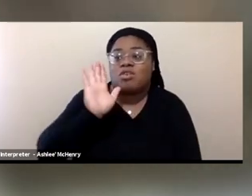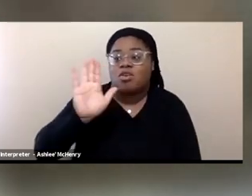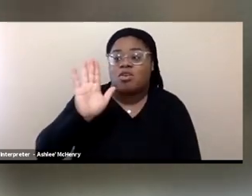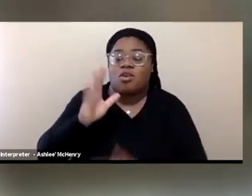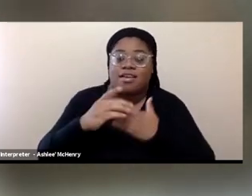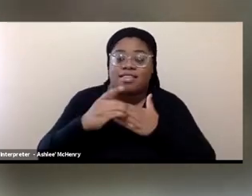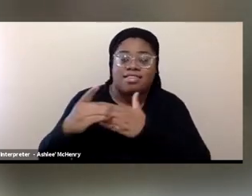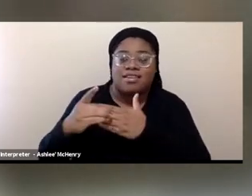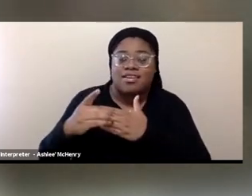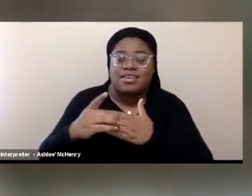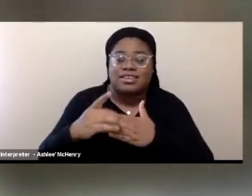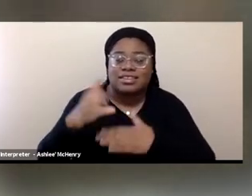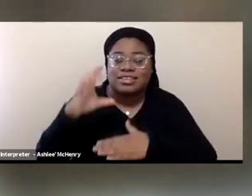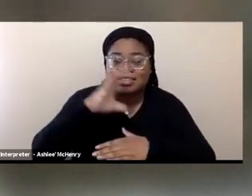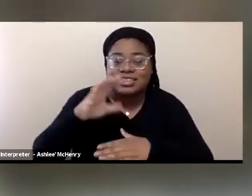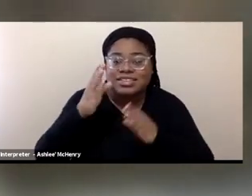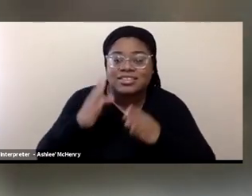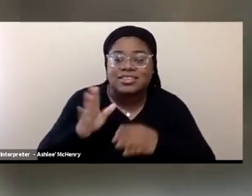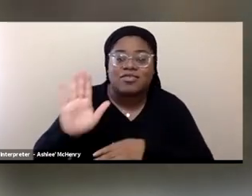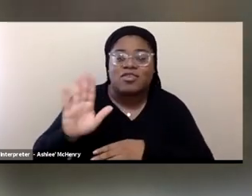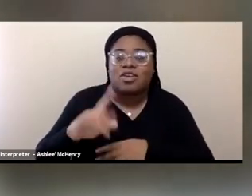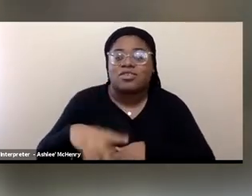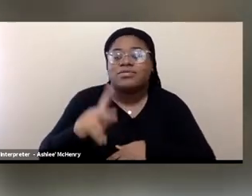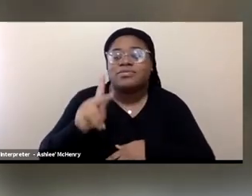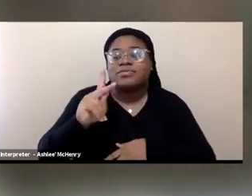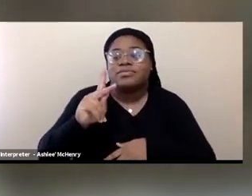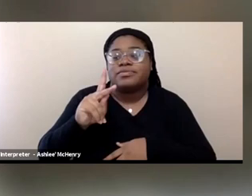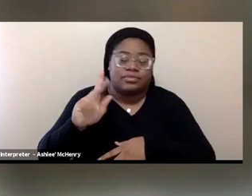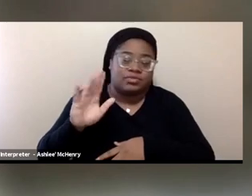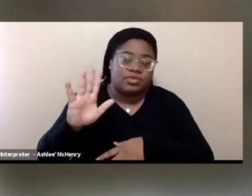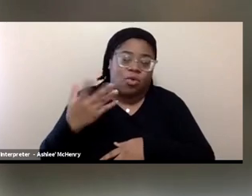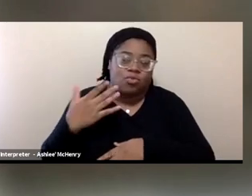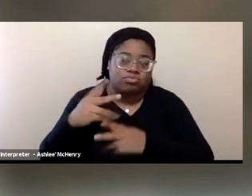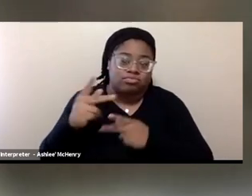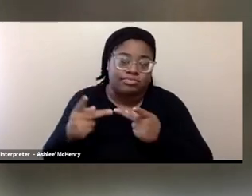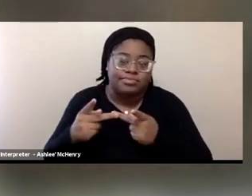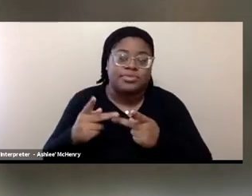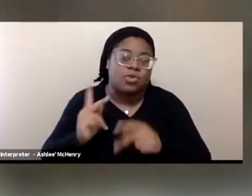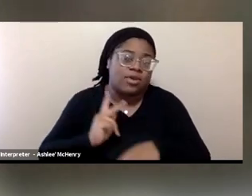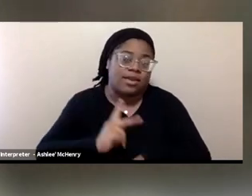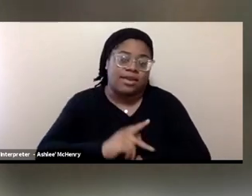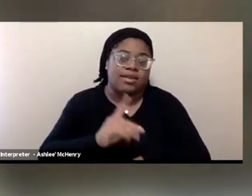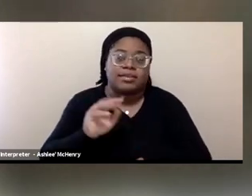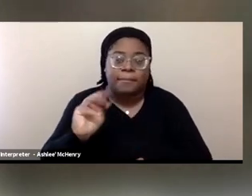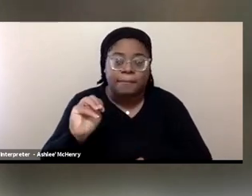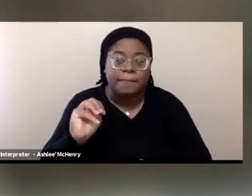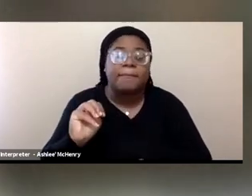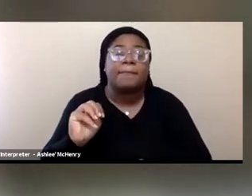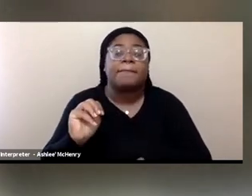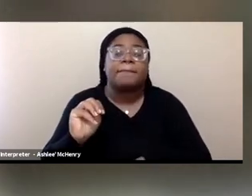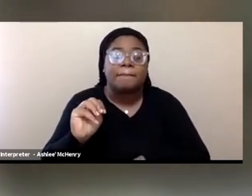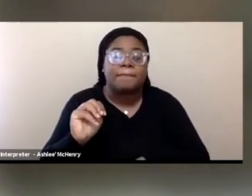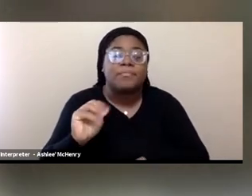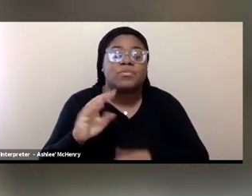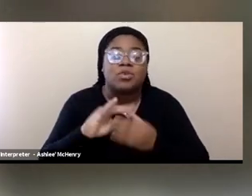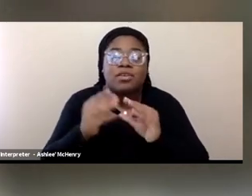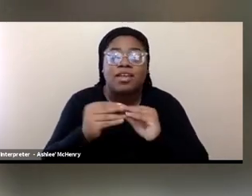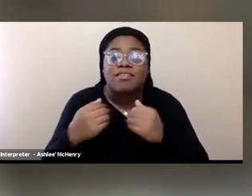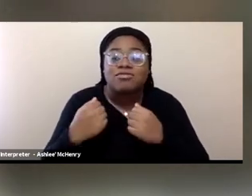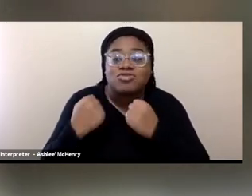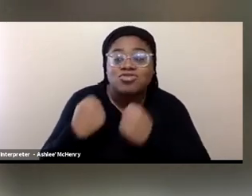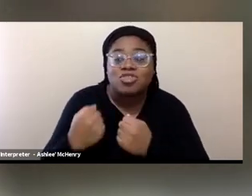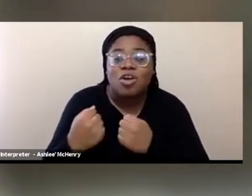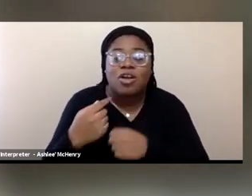detective for her kingdom. And stories that have very strong children